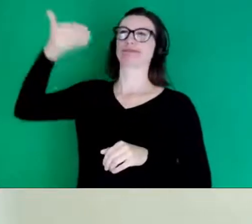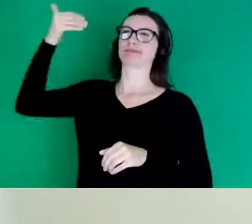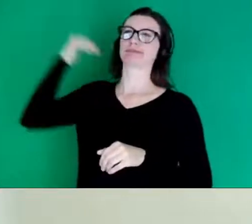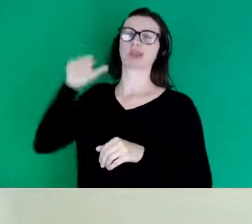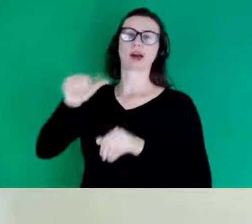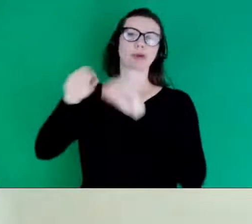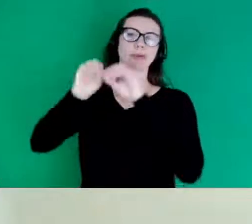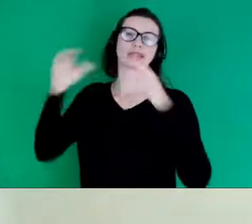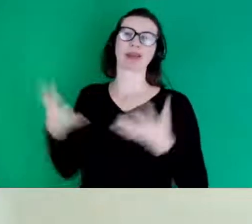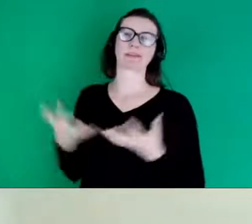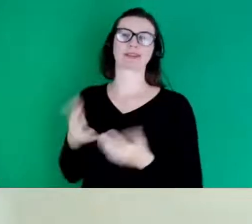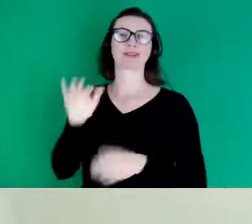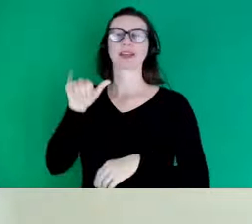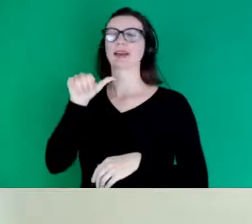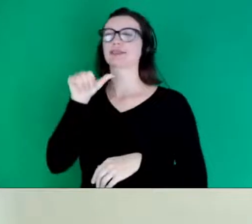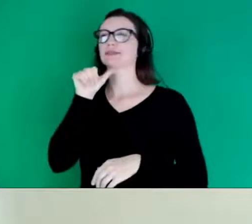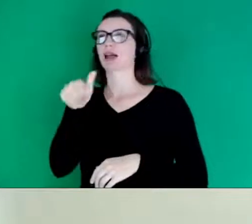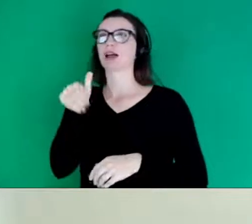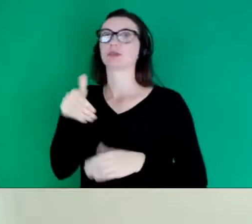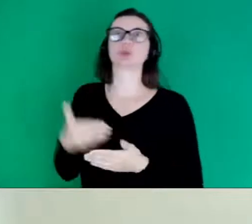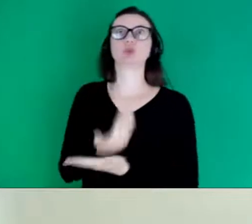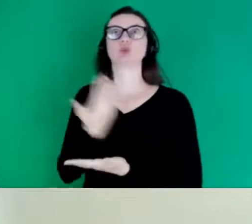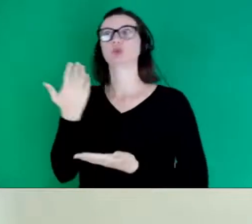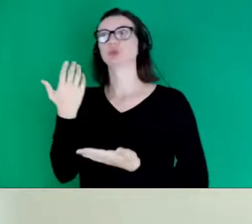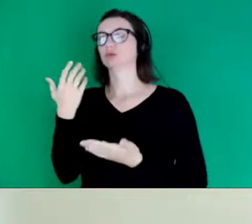people protested. But I wouldn't make